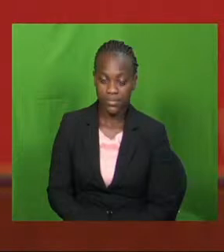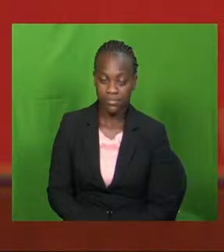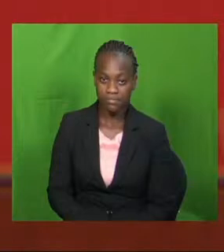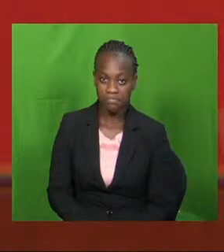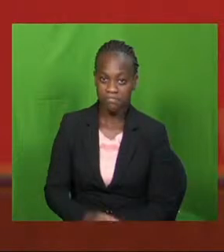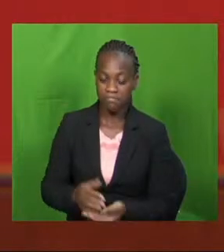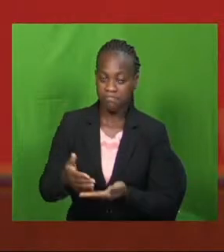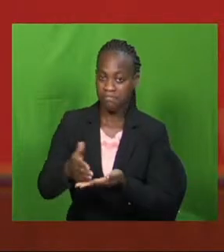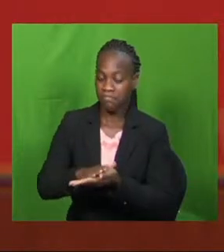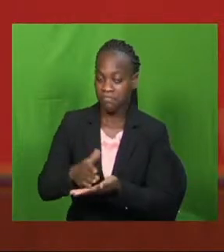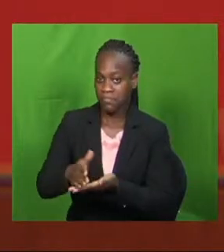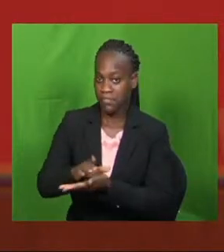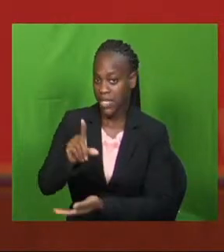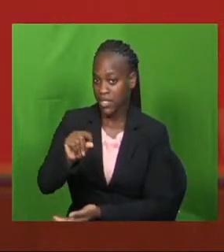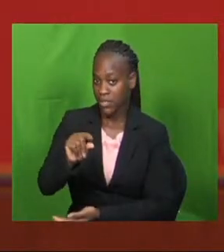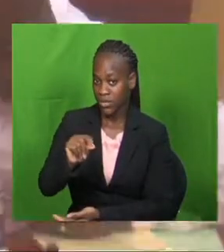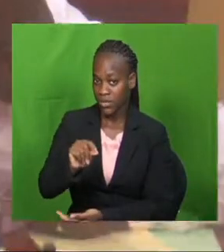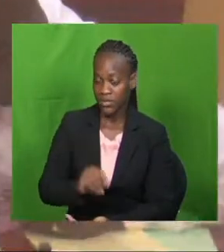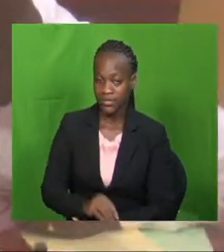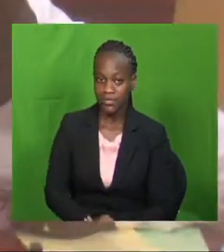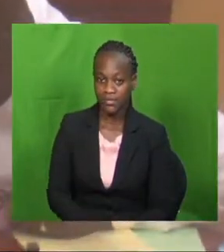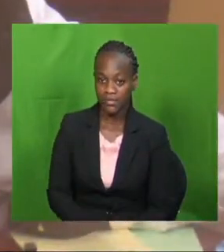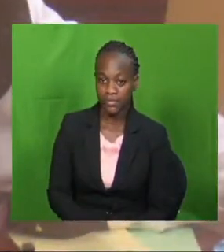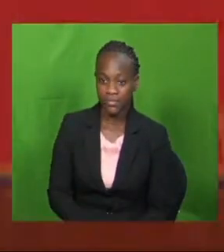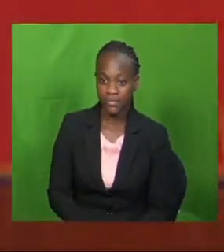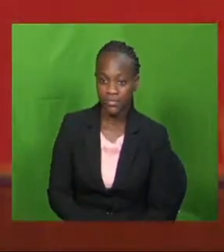Page 20.